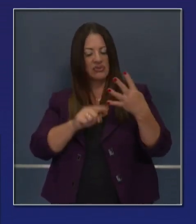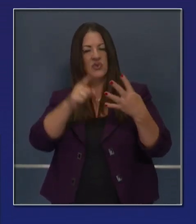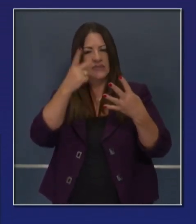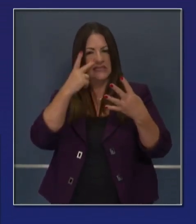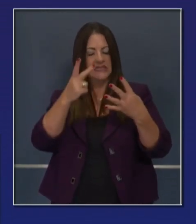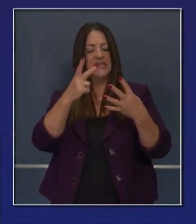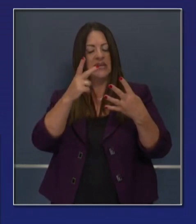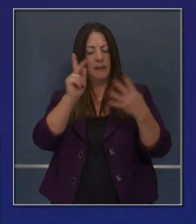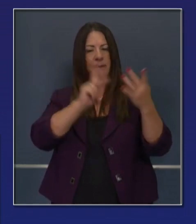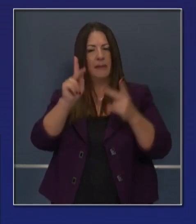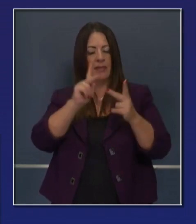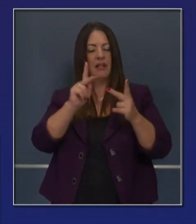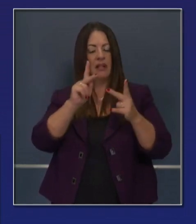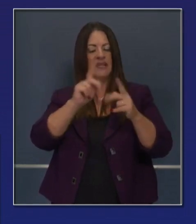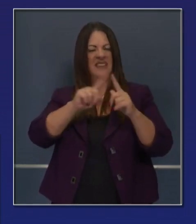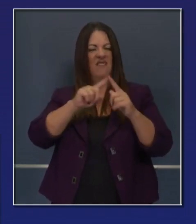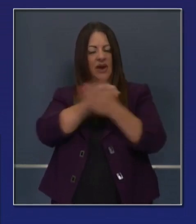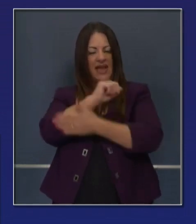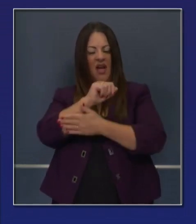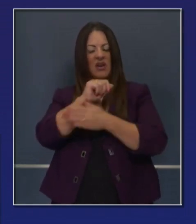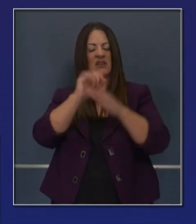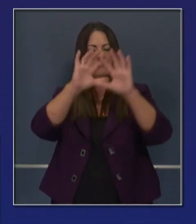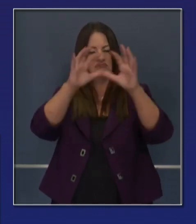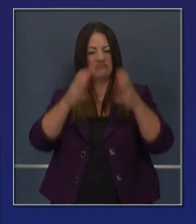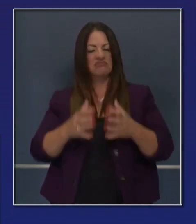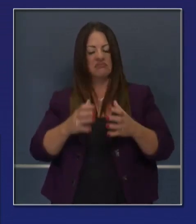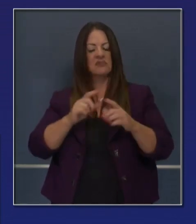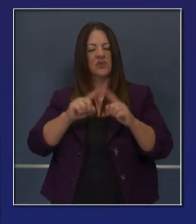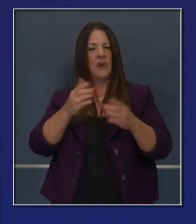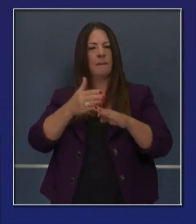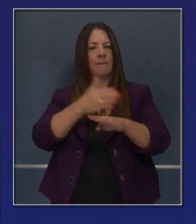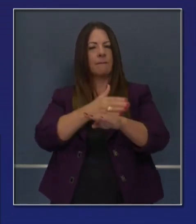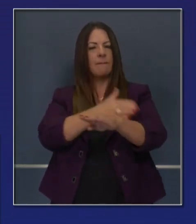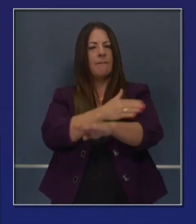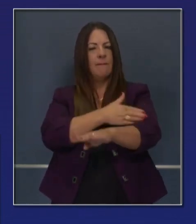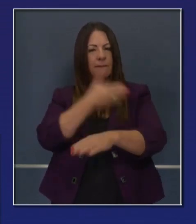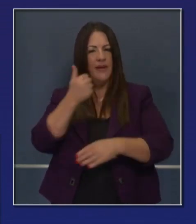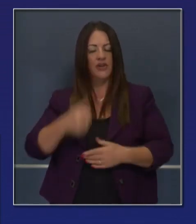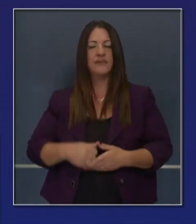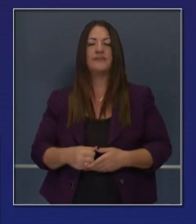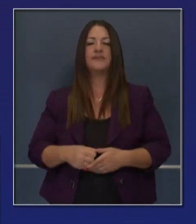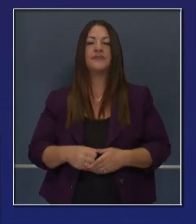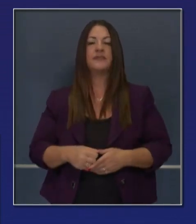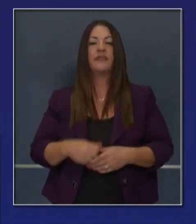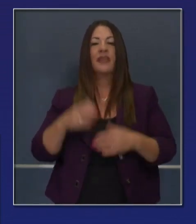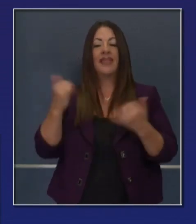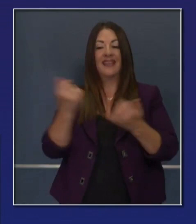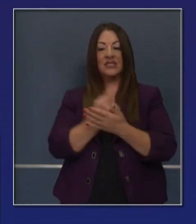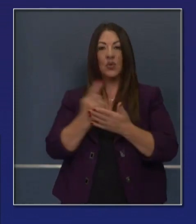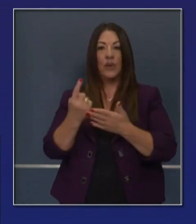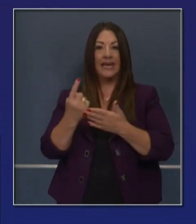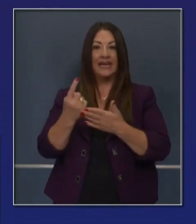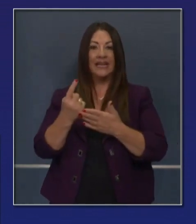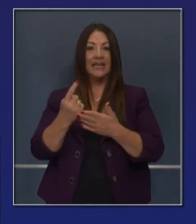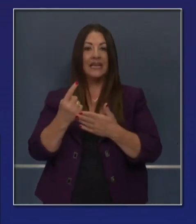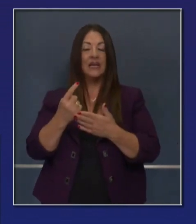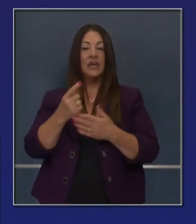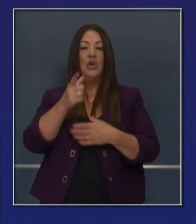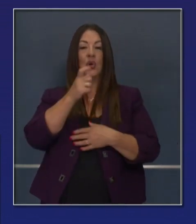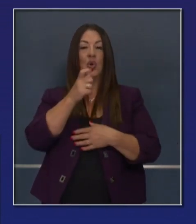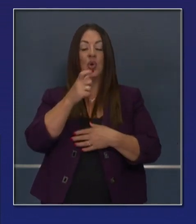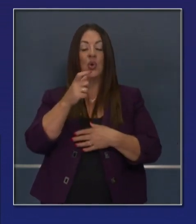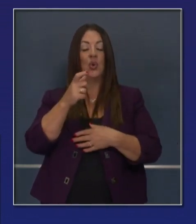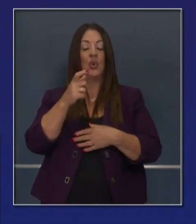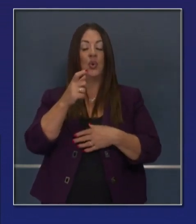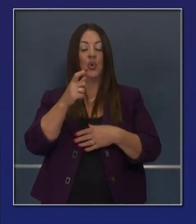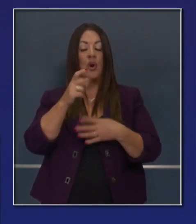time. So to be more specific, purple to red this week are Glenn and Mendocino counties, 2